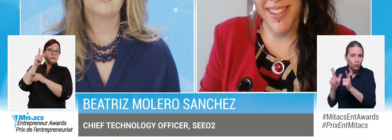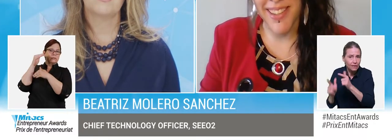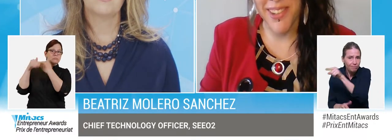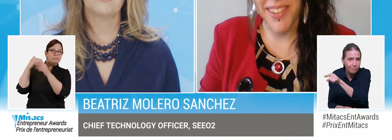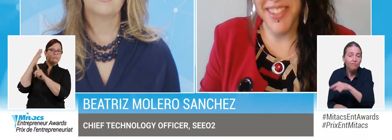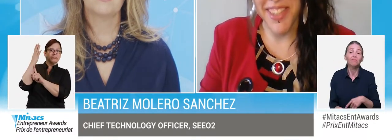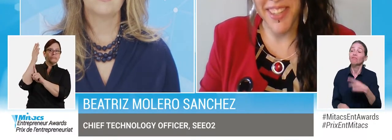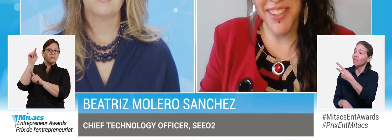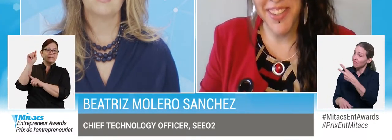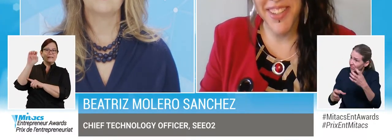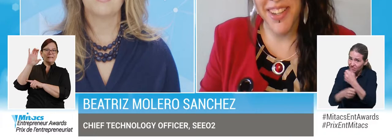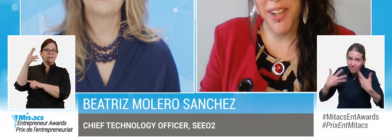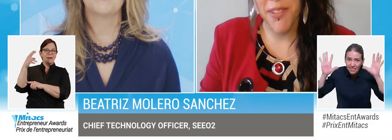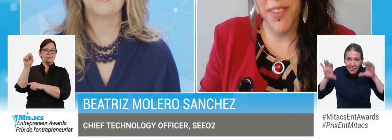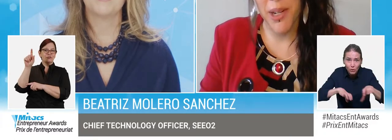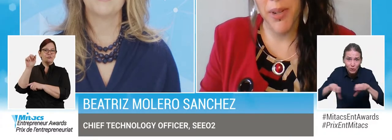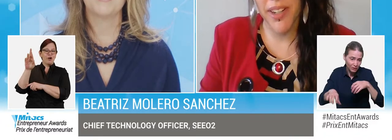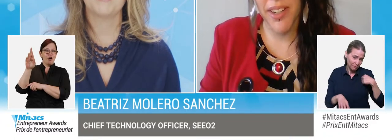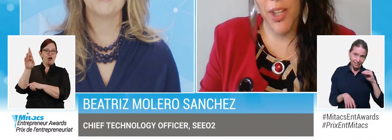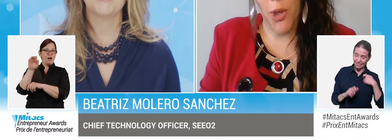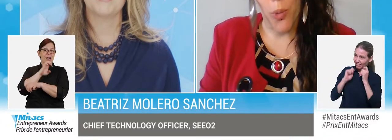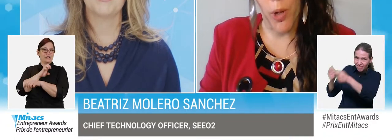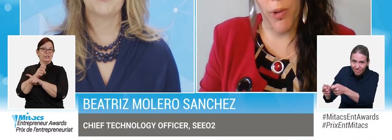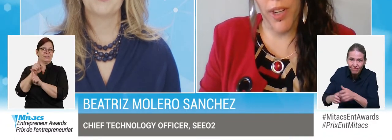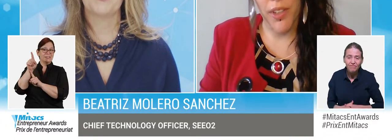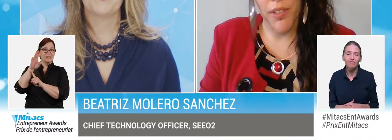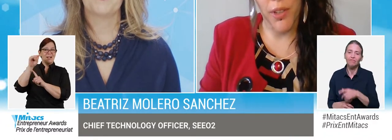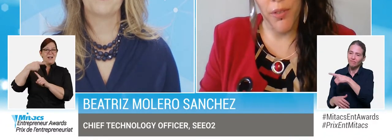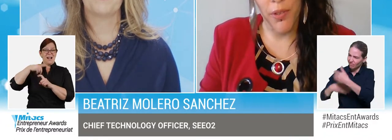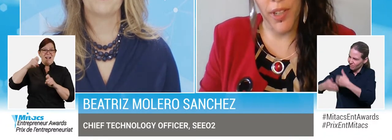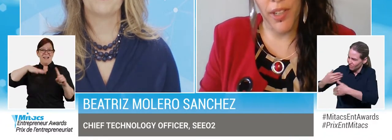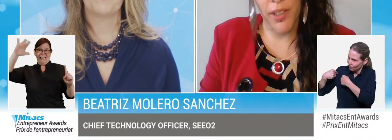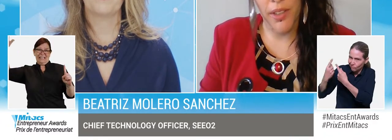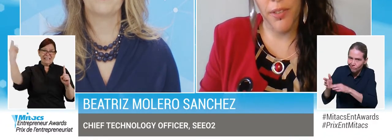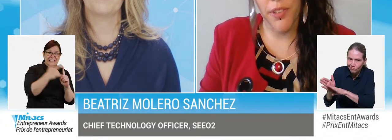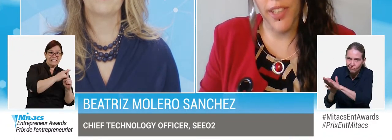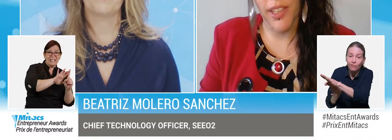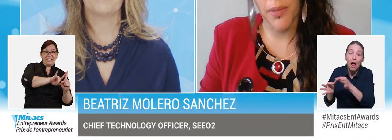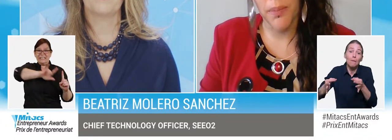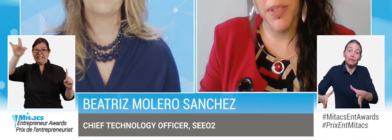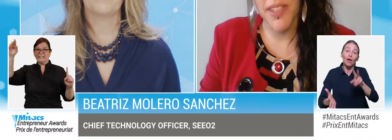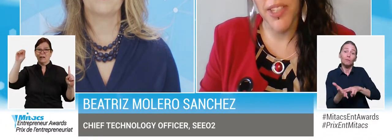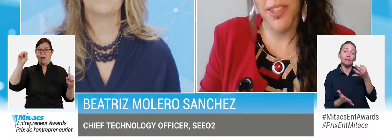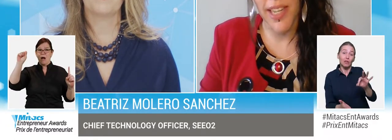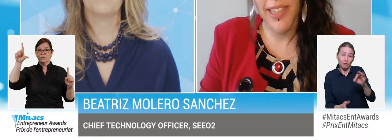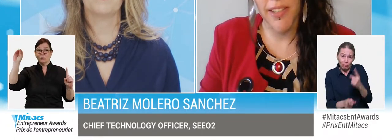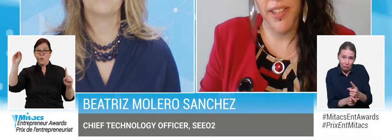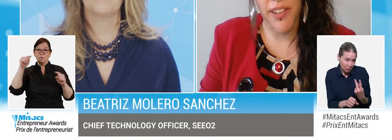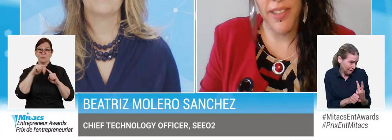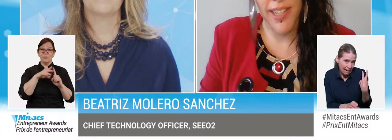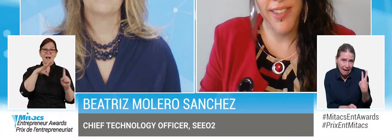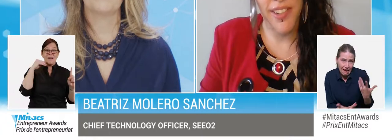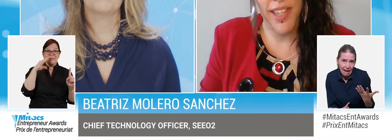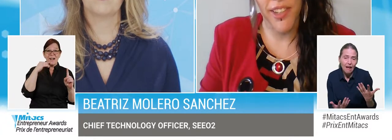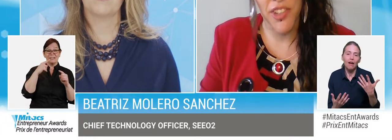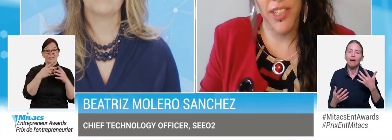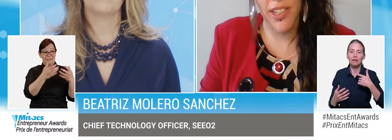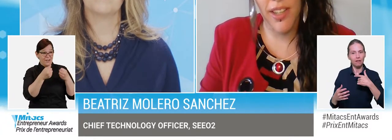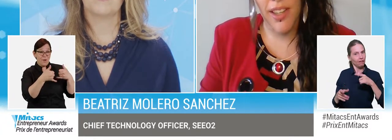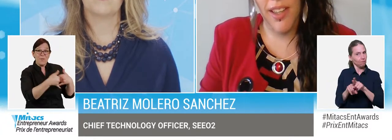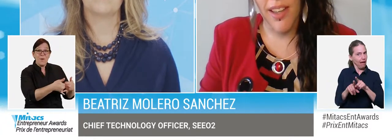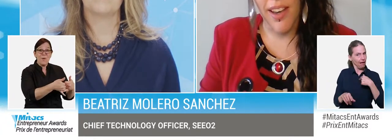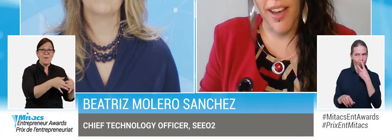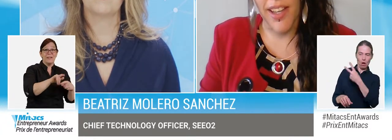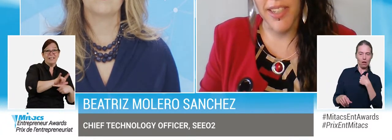was on the stage for that award, we were interviewing for a prestigious accelerator, Texas